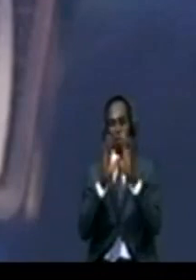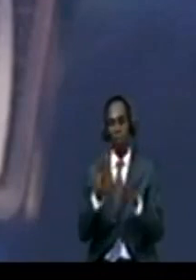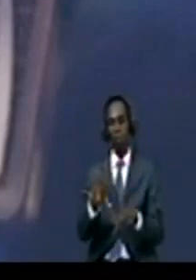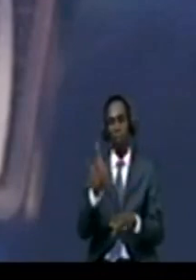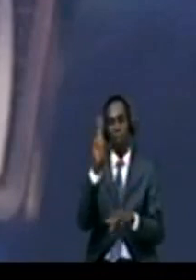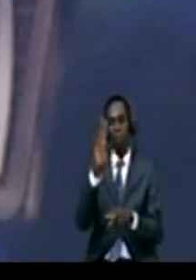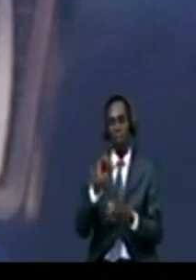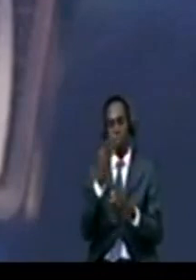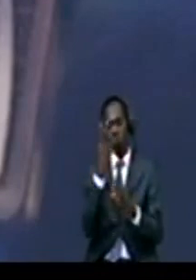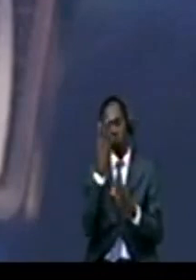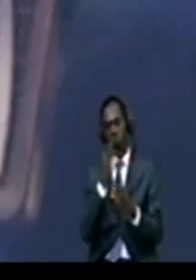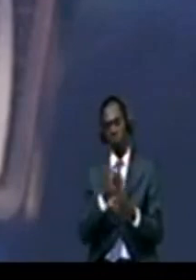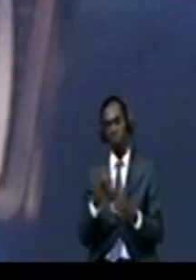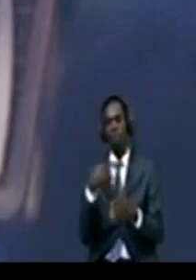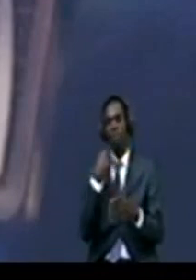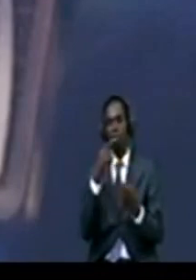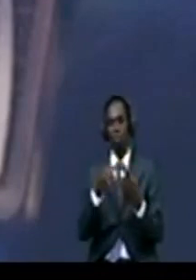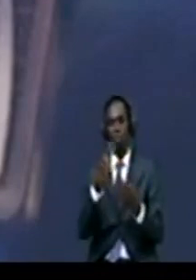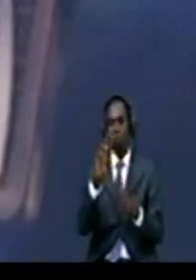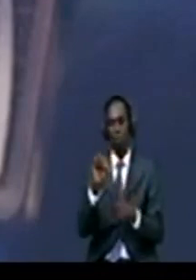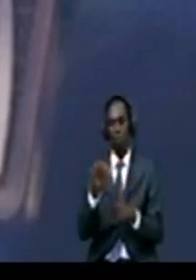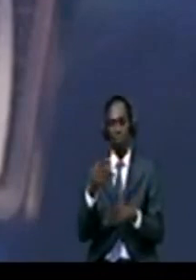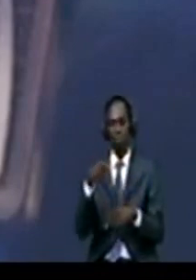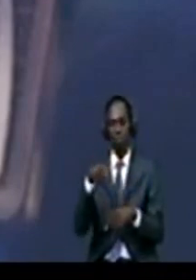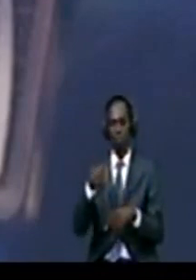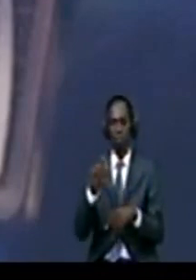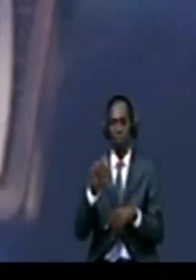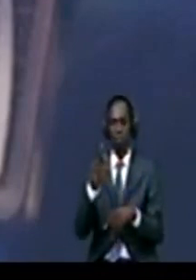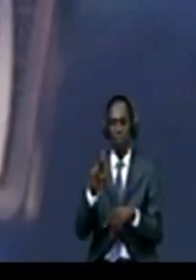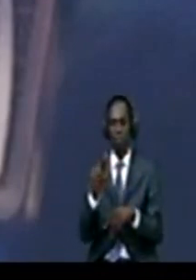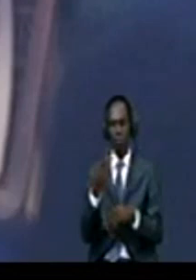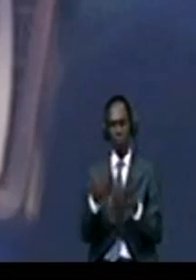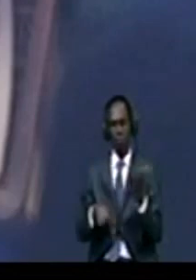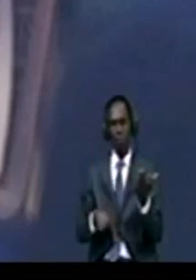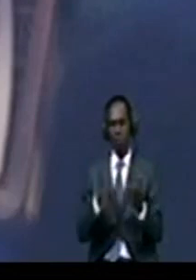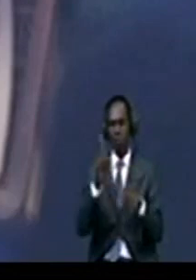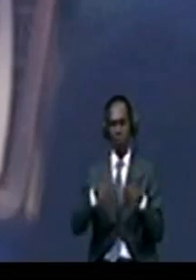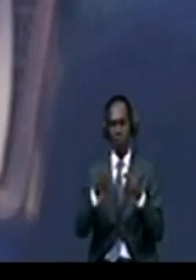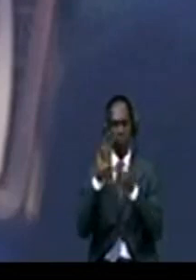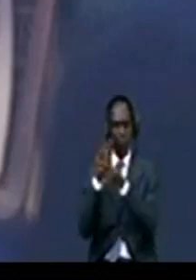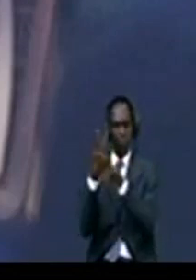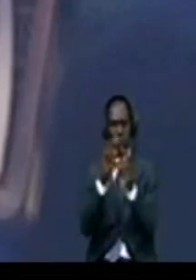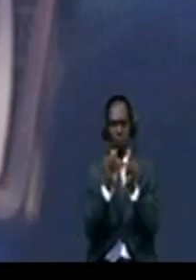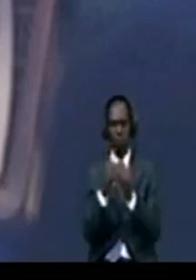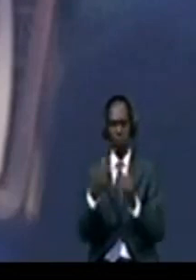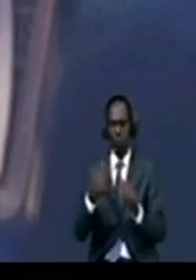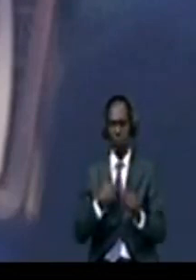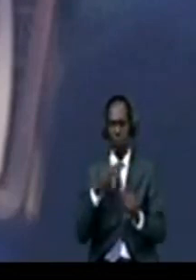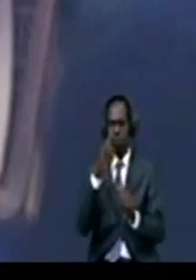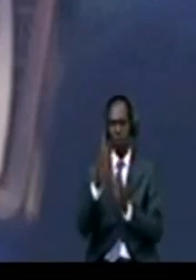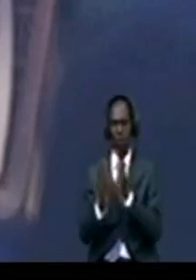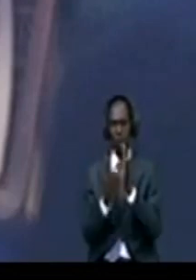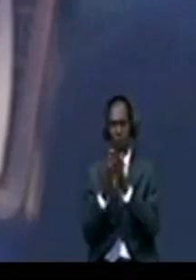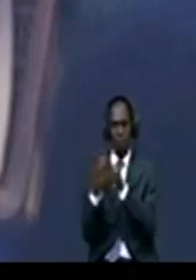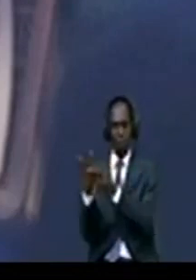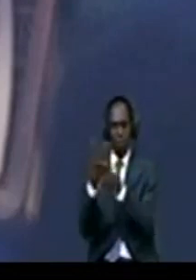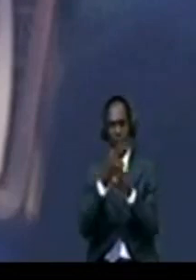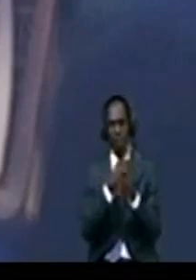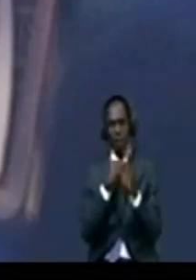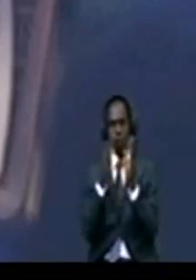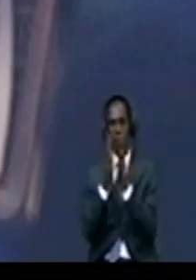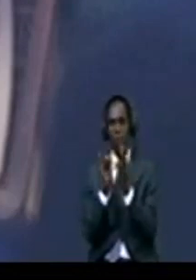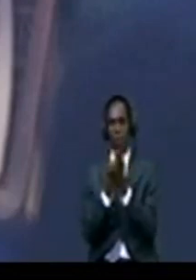and saith unto Peter, What, could ye not watch with me 1 hour? watch and pray, that ye enter not